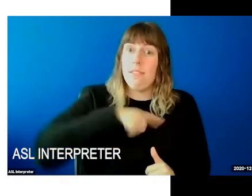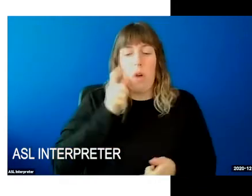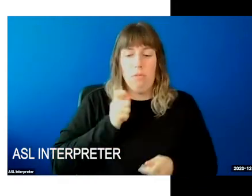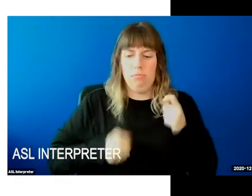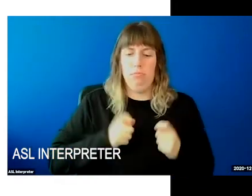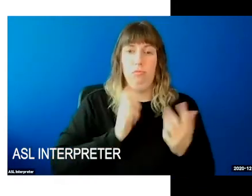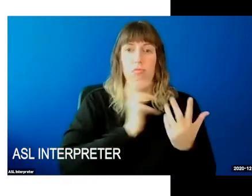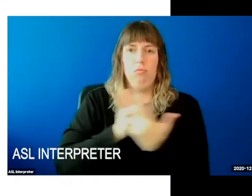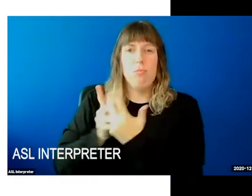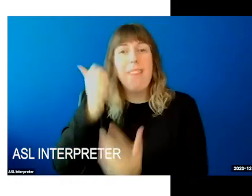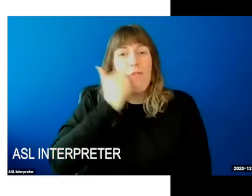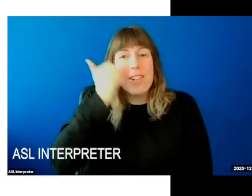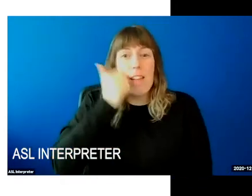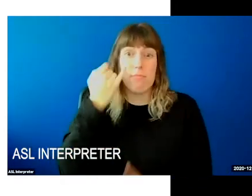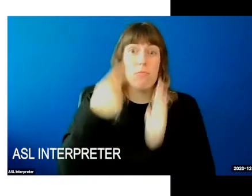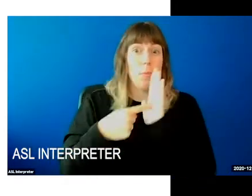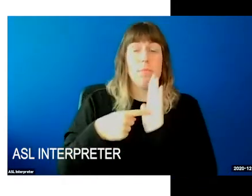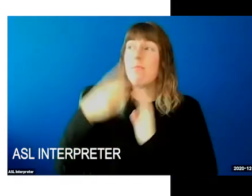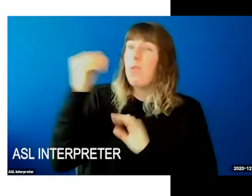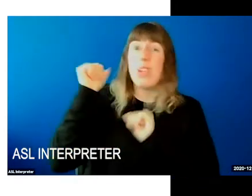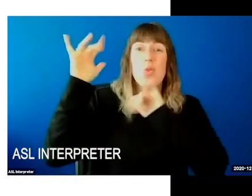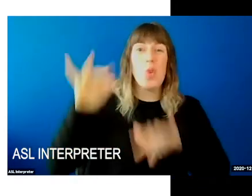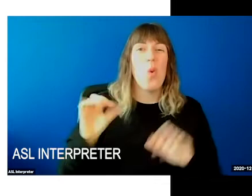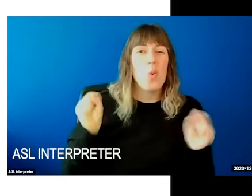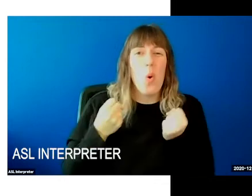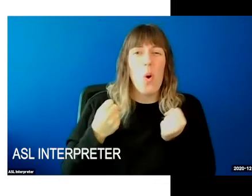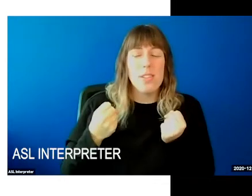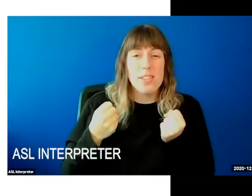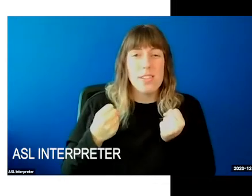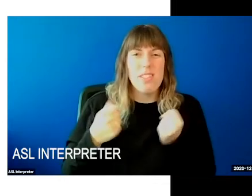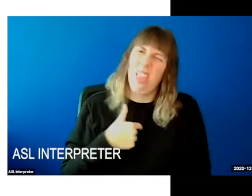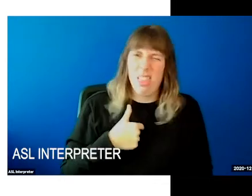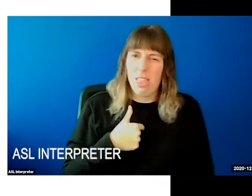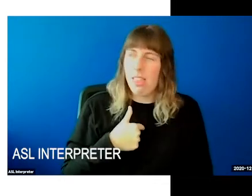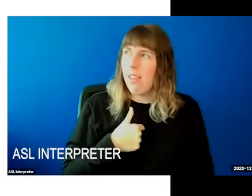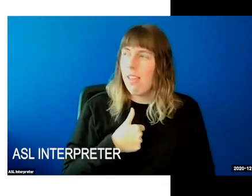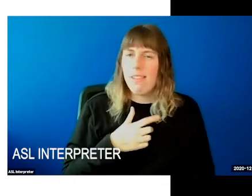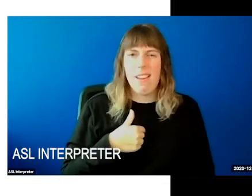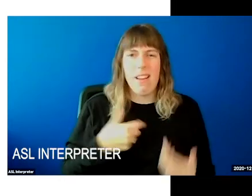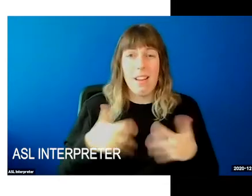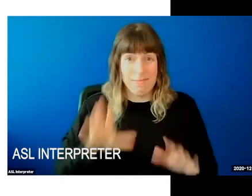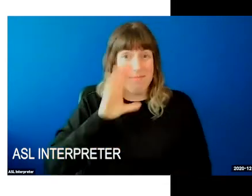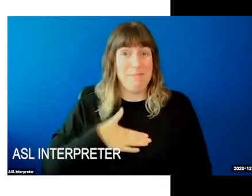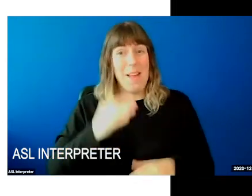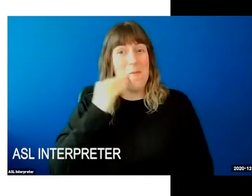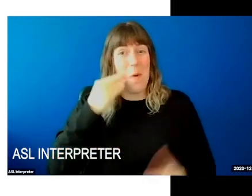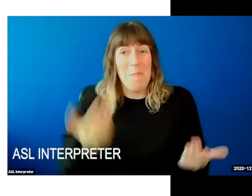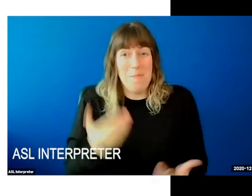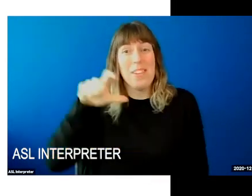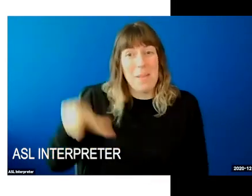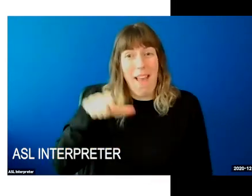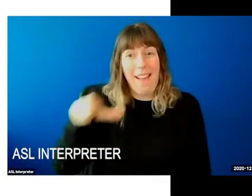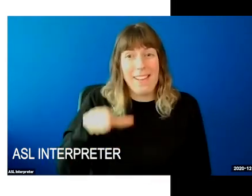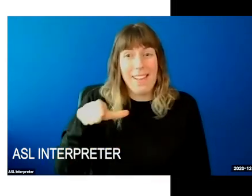most of the day. It's snowy and cold outside my house in Quebec now.